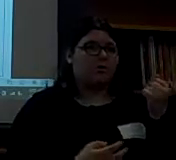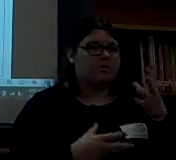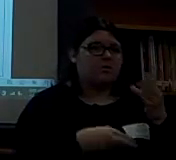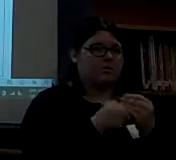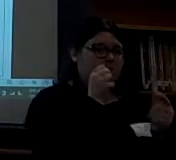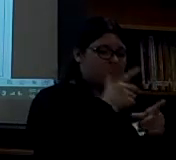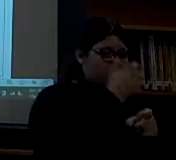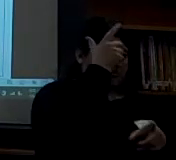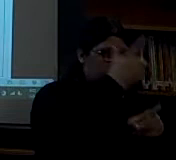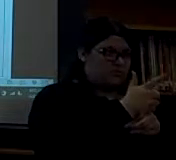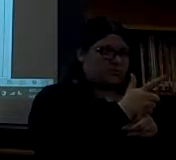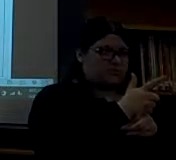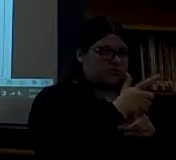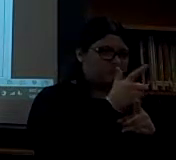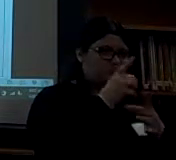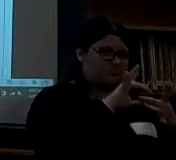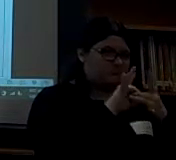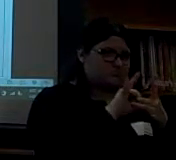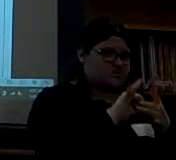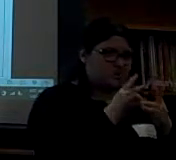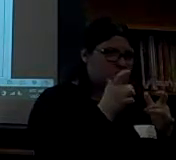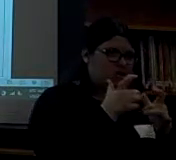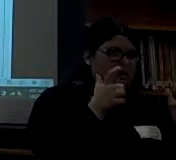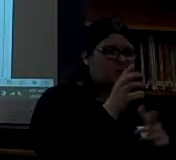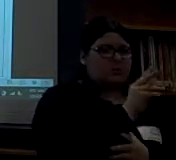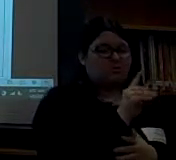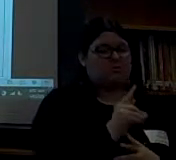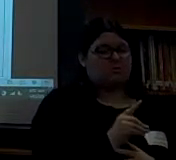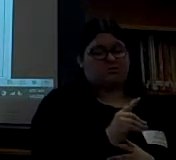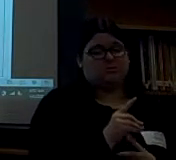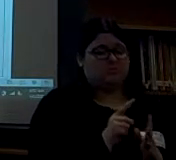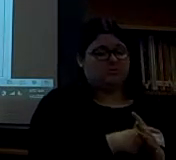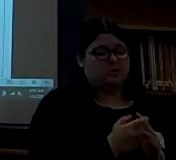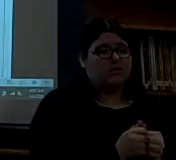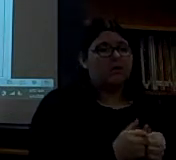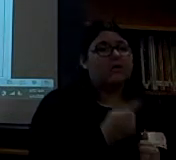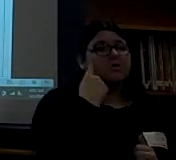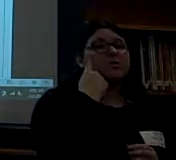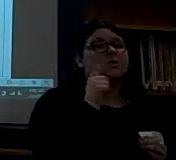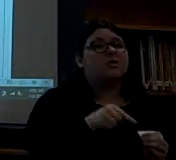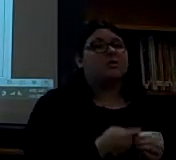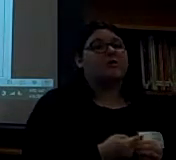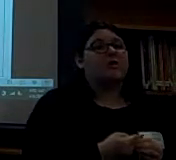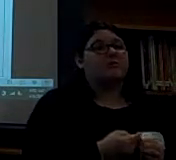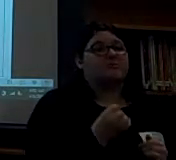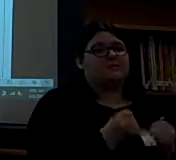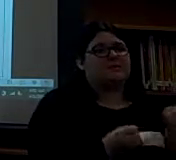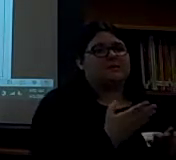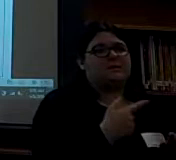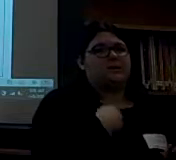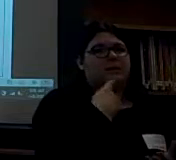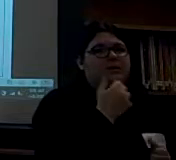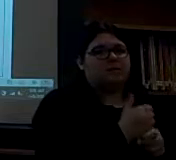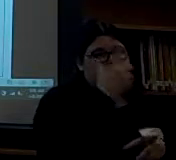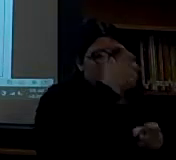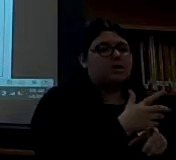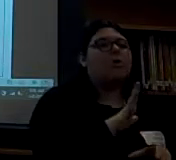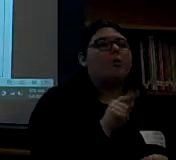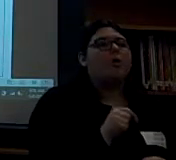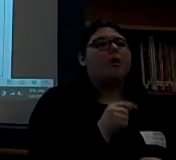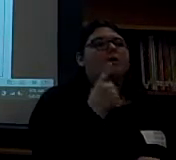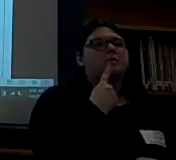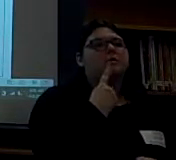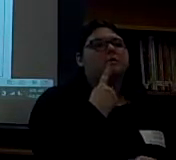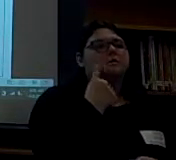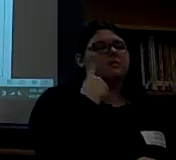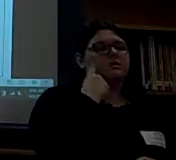dynamic, which can be huge withdrawals to begin with, because really, if you think about it, this is the last thing I'll say about siblings, but if you think about it,